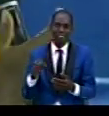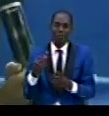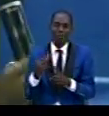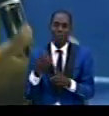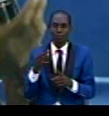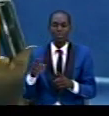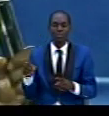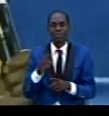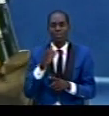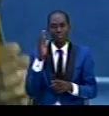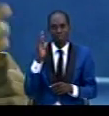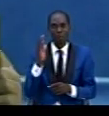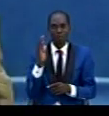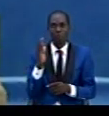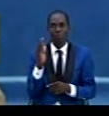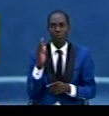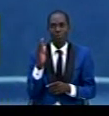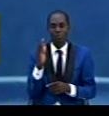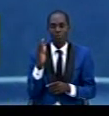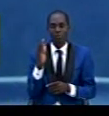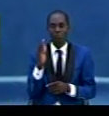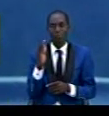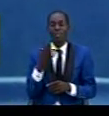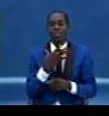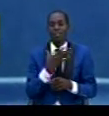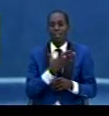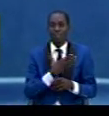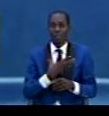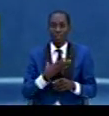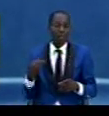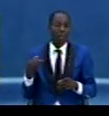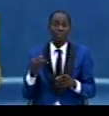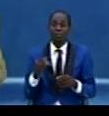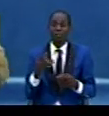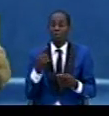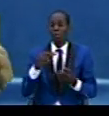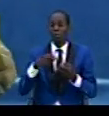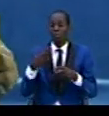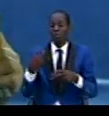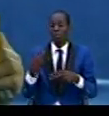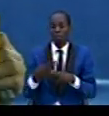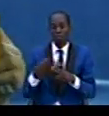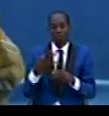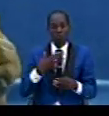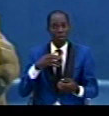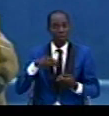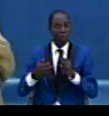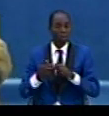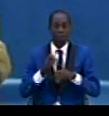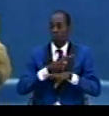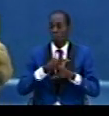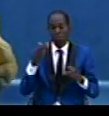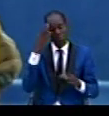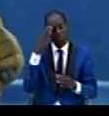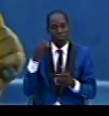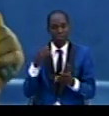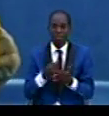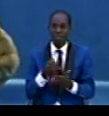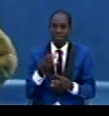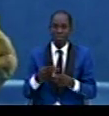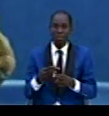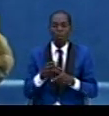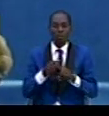they said is it has troubled me now. I don't even know the name. But I know for some time I have been feeling